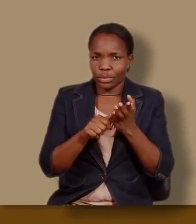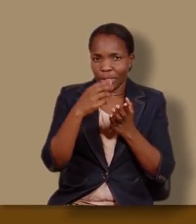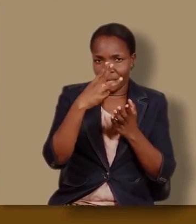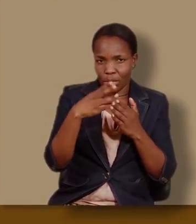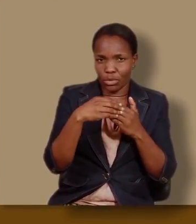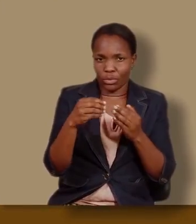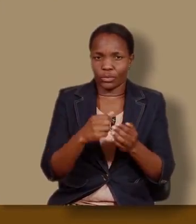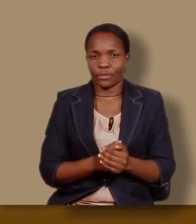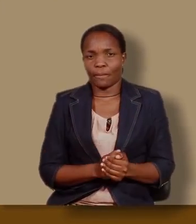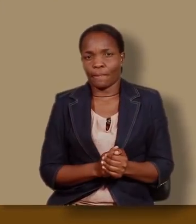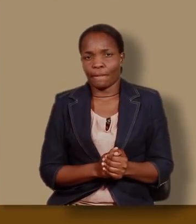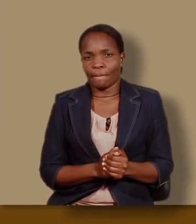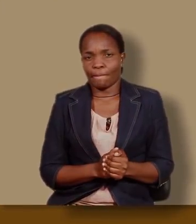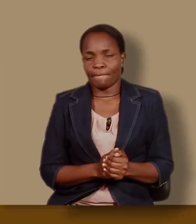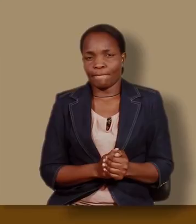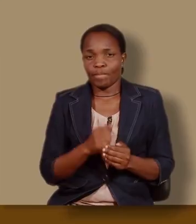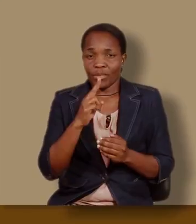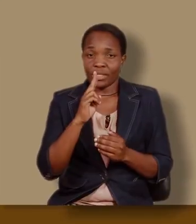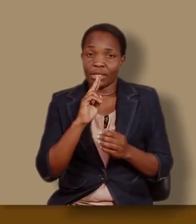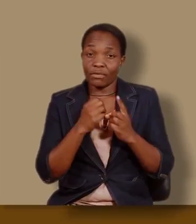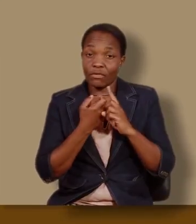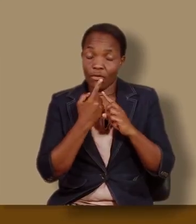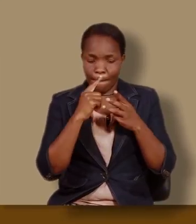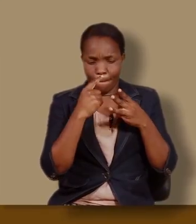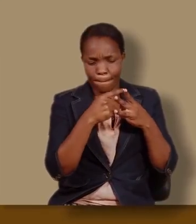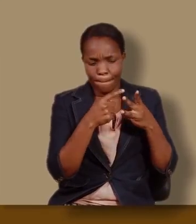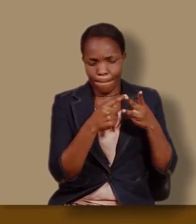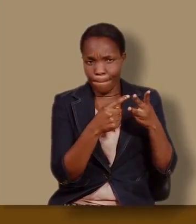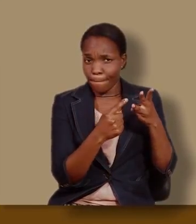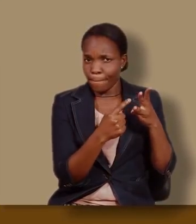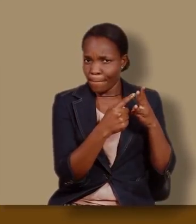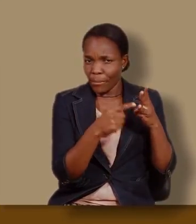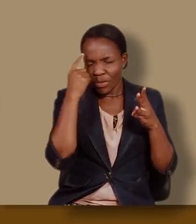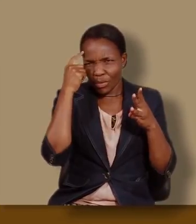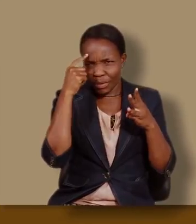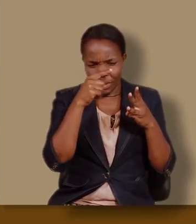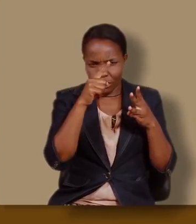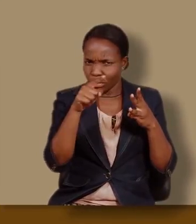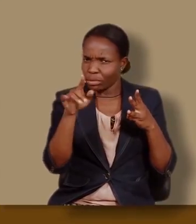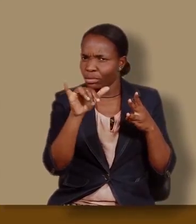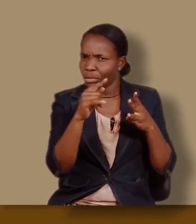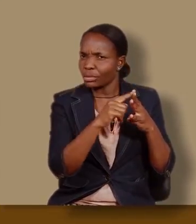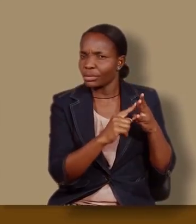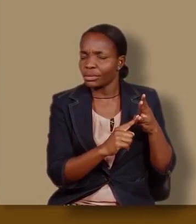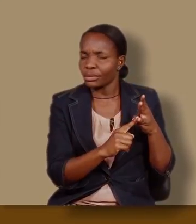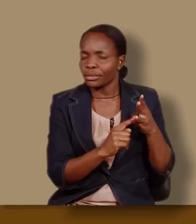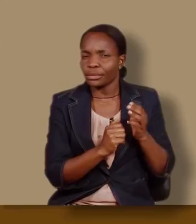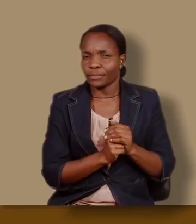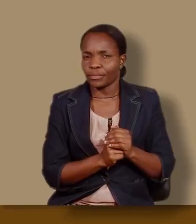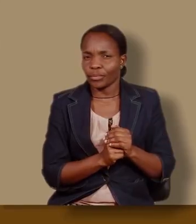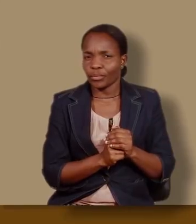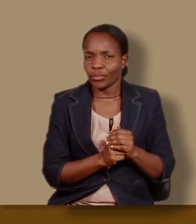us which statement from these options you think is correct. Apartheid literally means